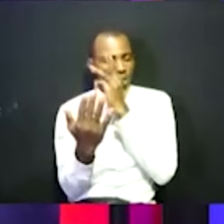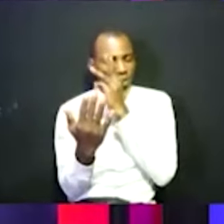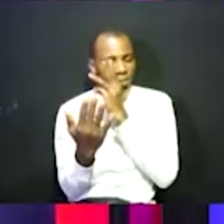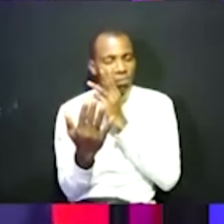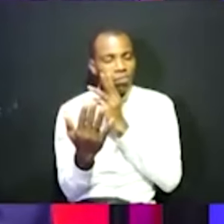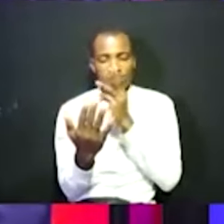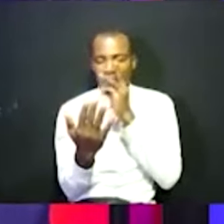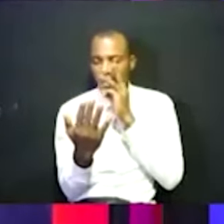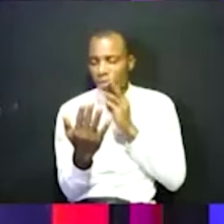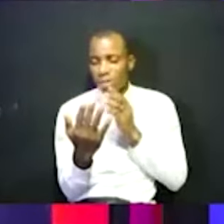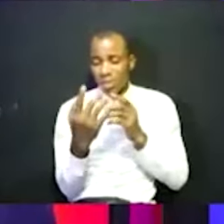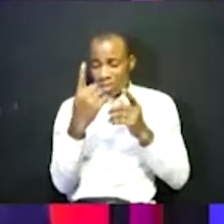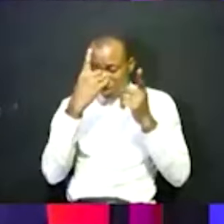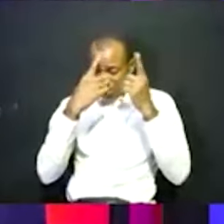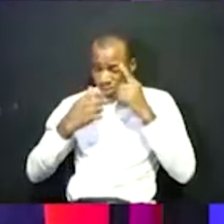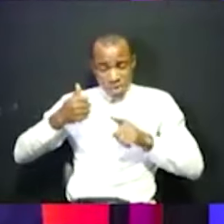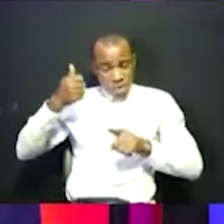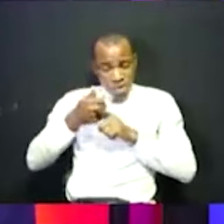could? See,